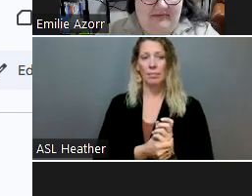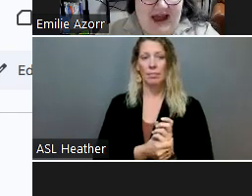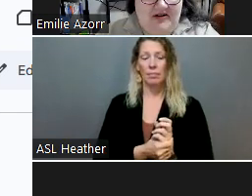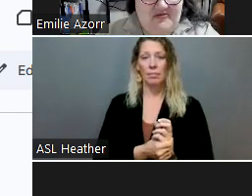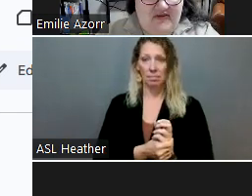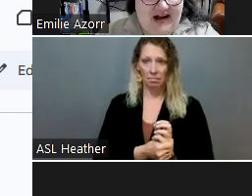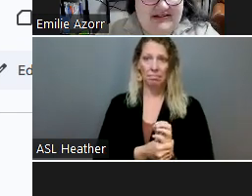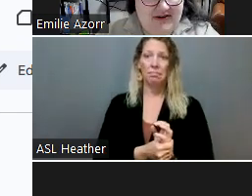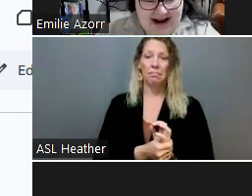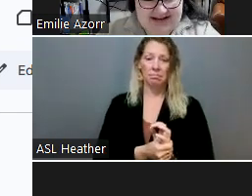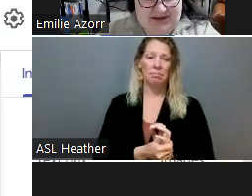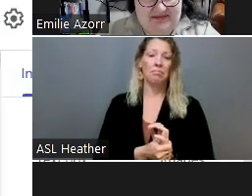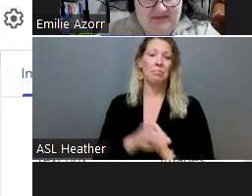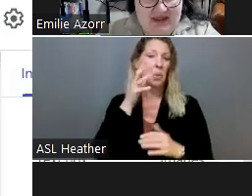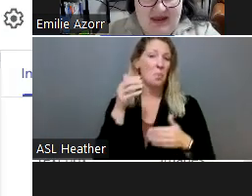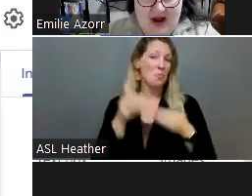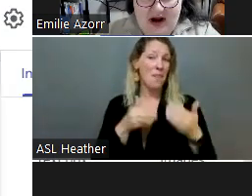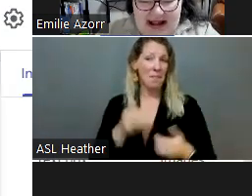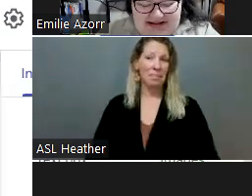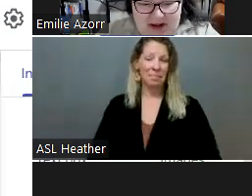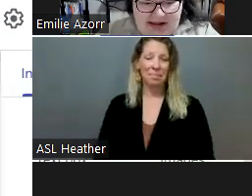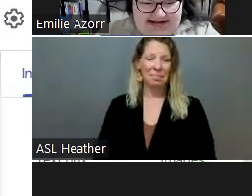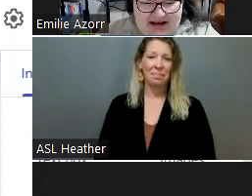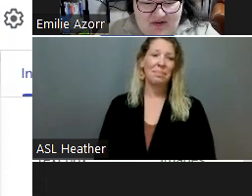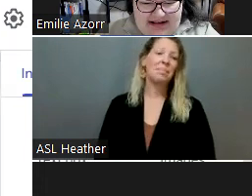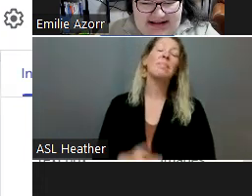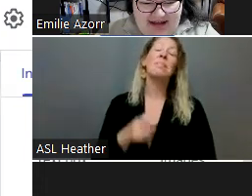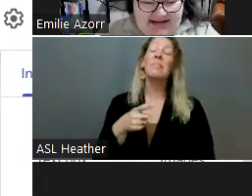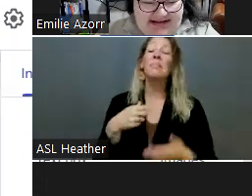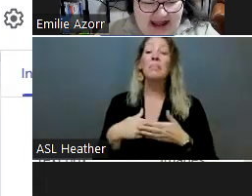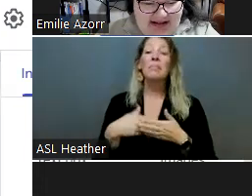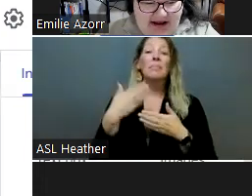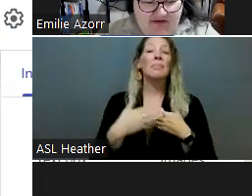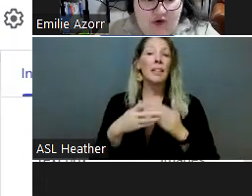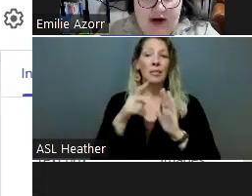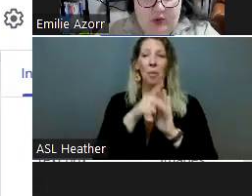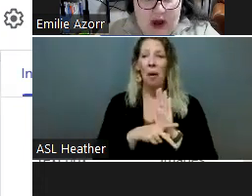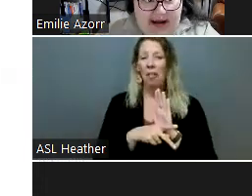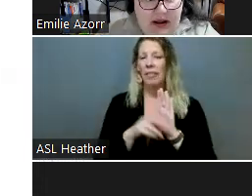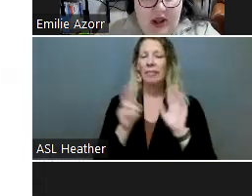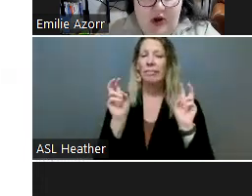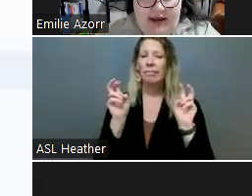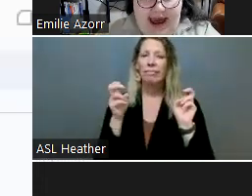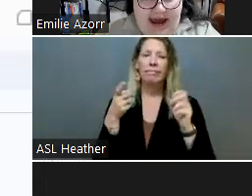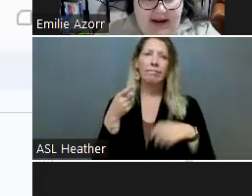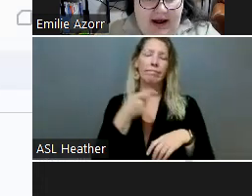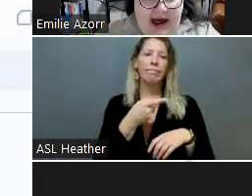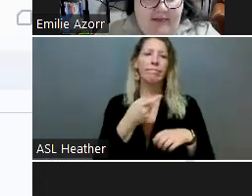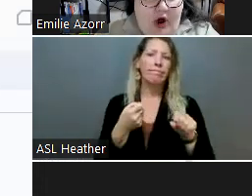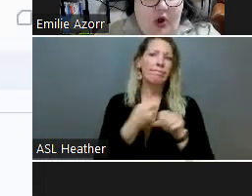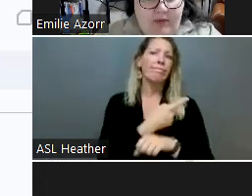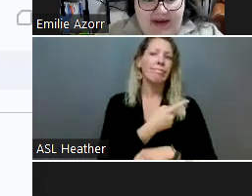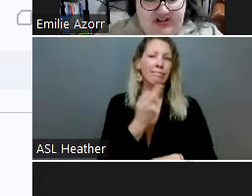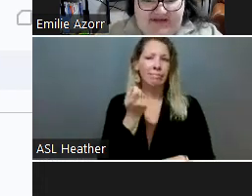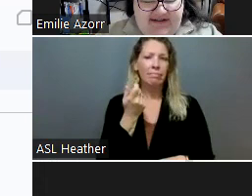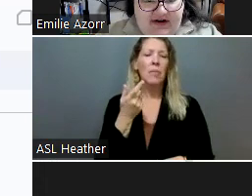All right, and I'll move on to our next one. Our next policy, once again, is kind of like a 4-in-1. We had